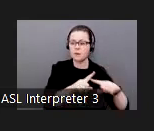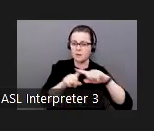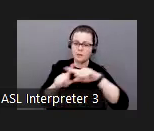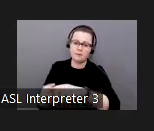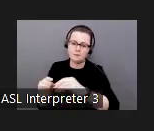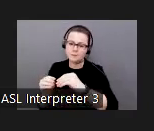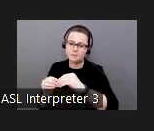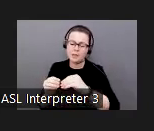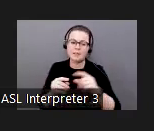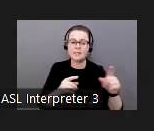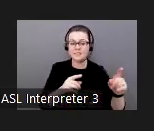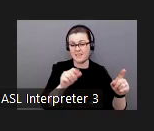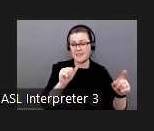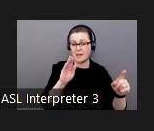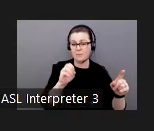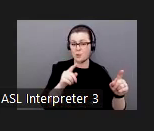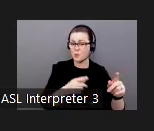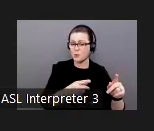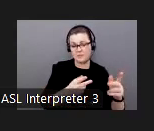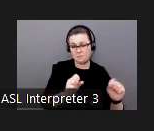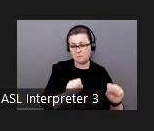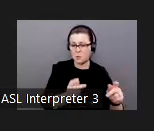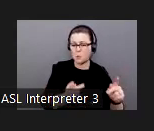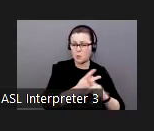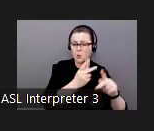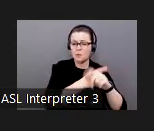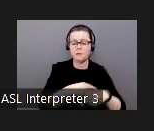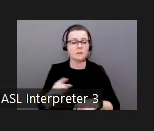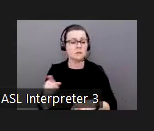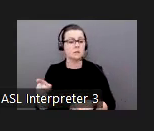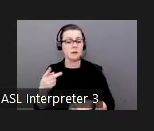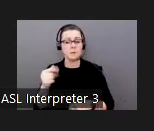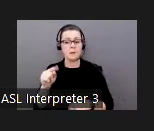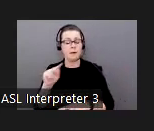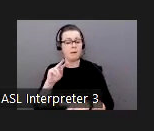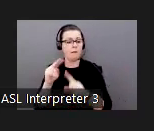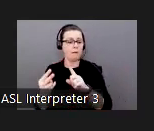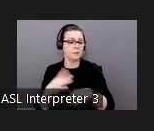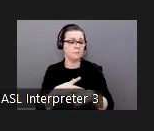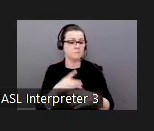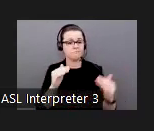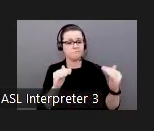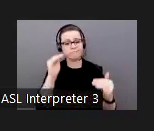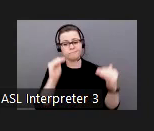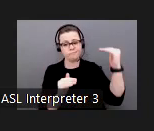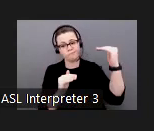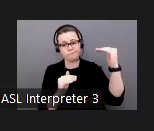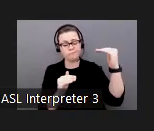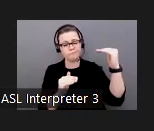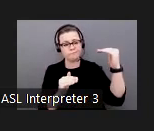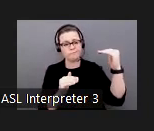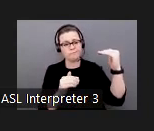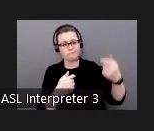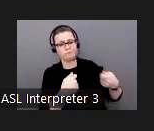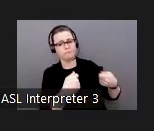faces, power and control are normalized in that relationship. She's maybe finding herself increasingly trapped